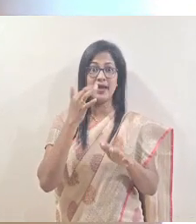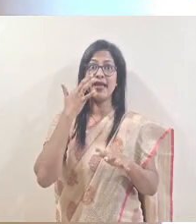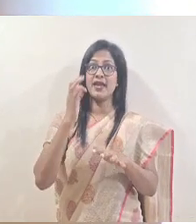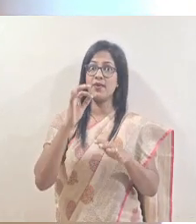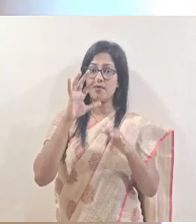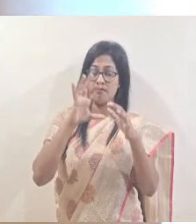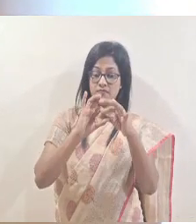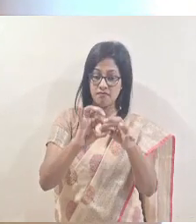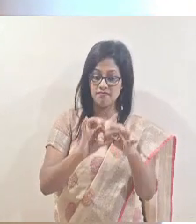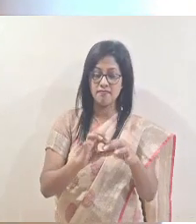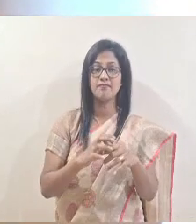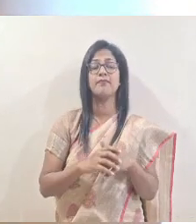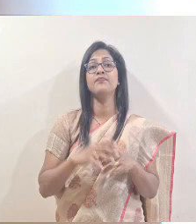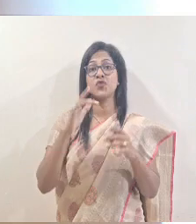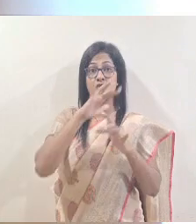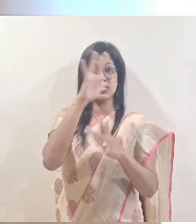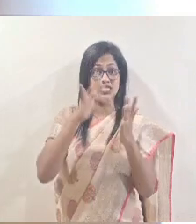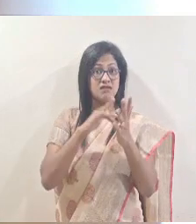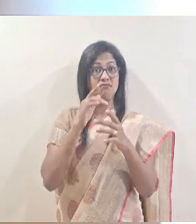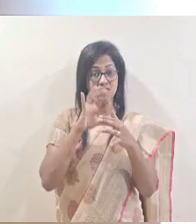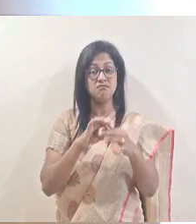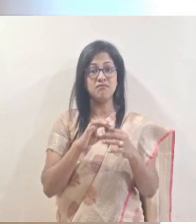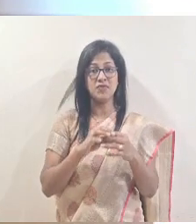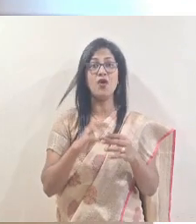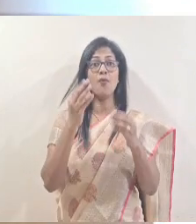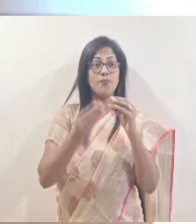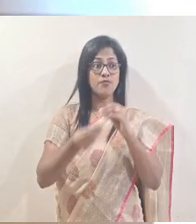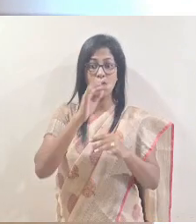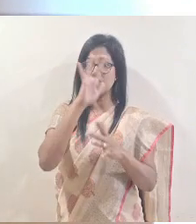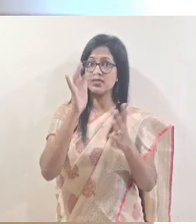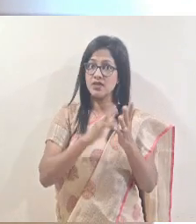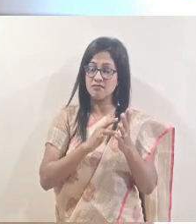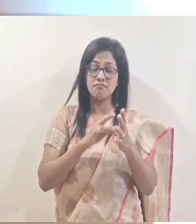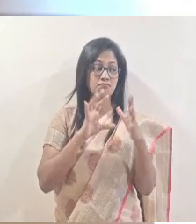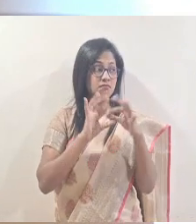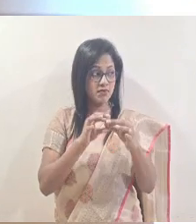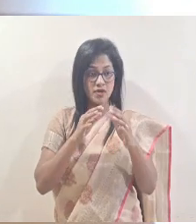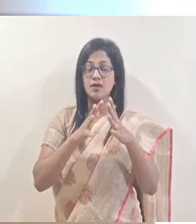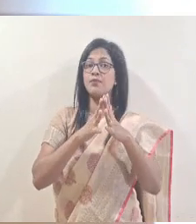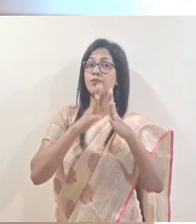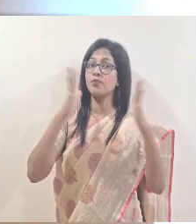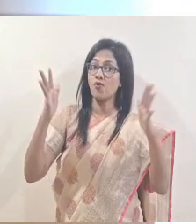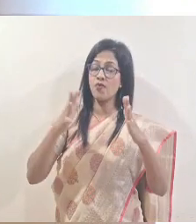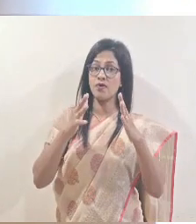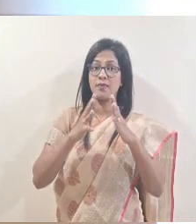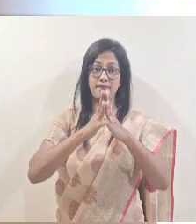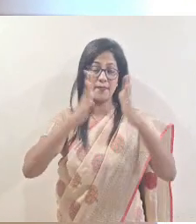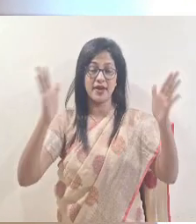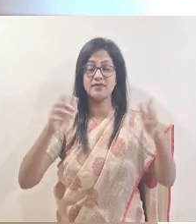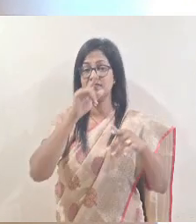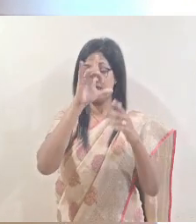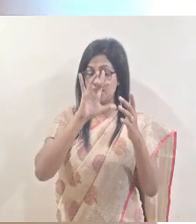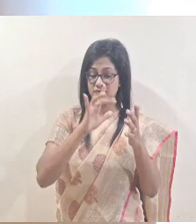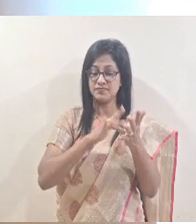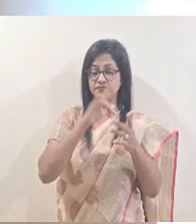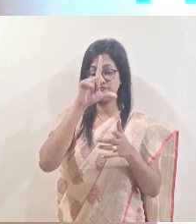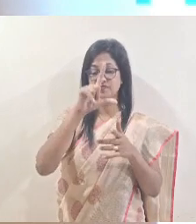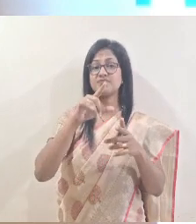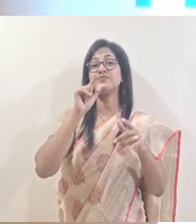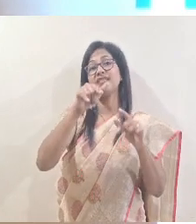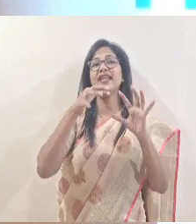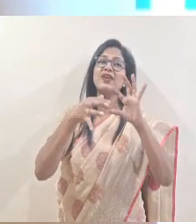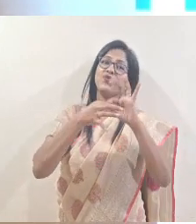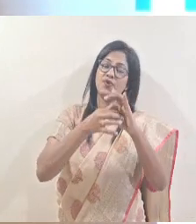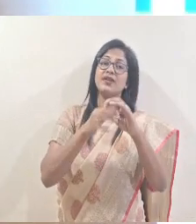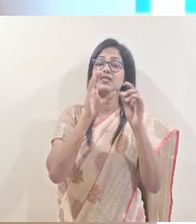critical links, critical in the sense centrality based. Yeah. More central links are more wider right now in Ludhiana. At least that correlation